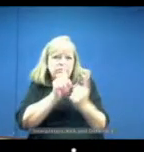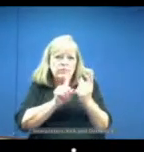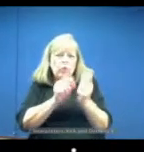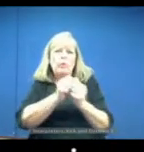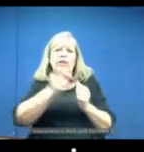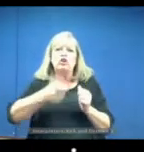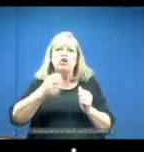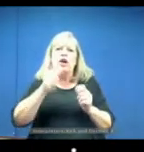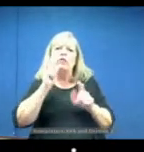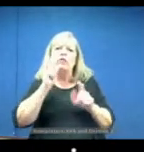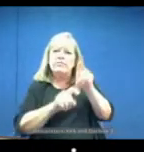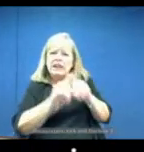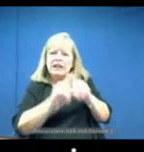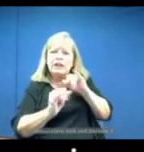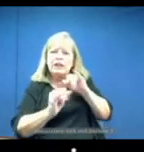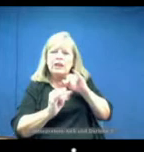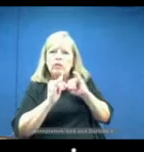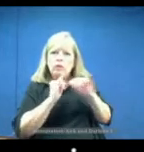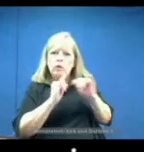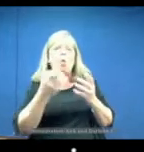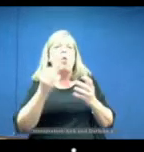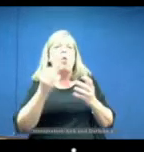the judge and the attorneys, but not with the parents.